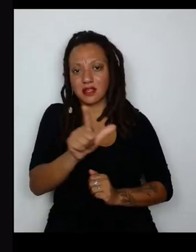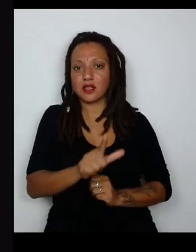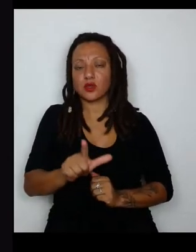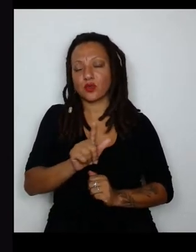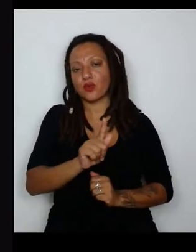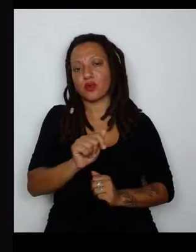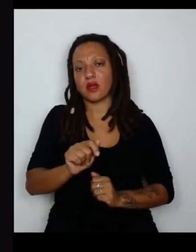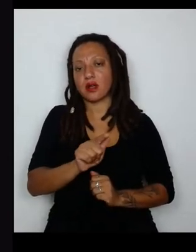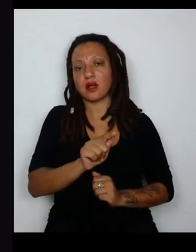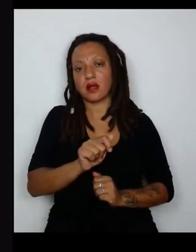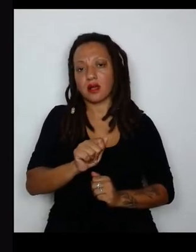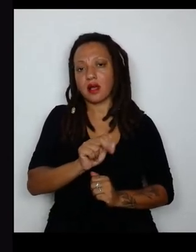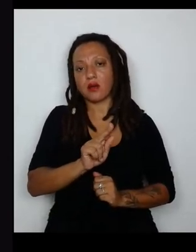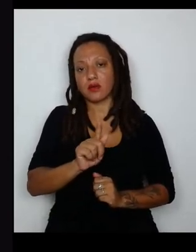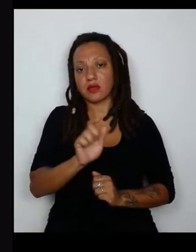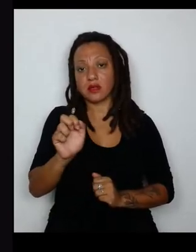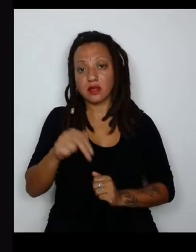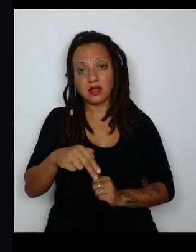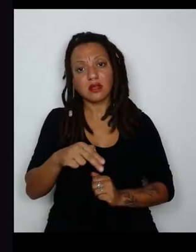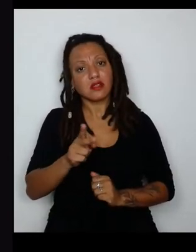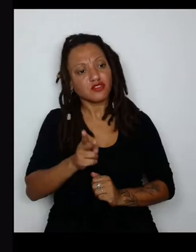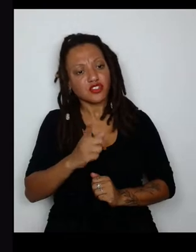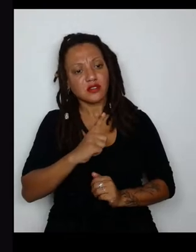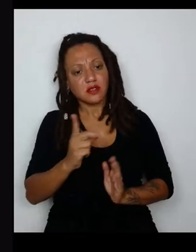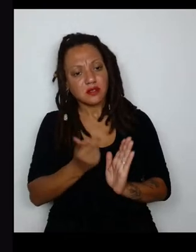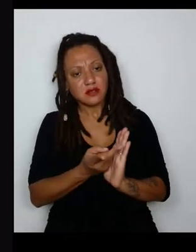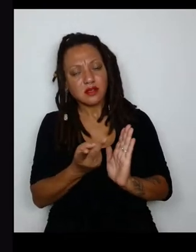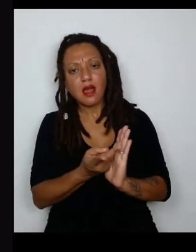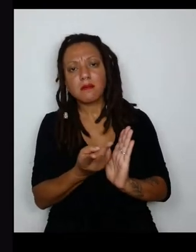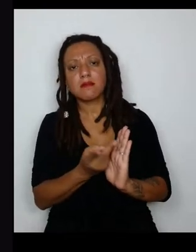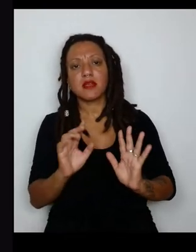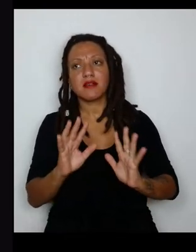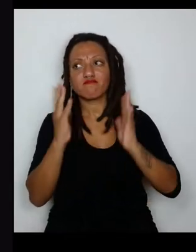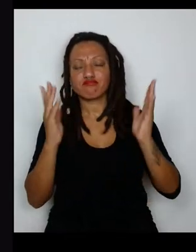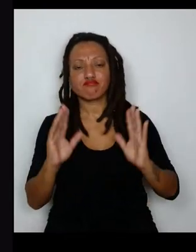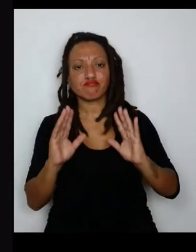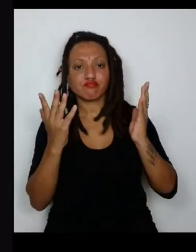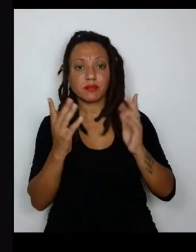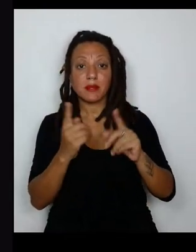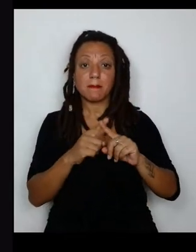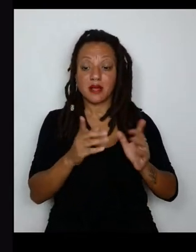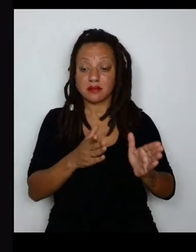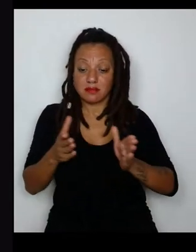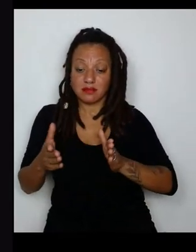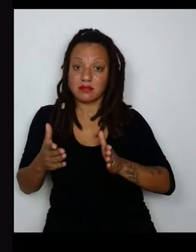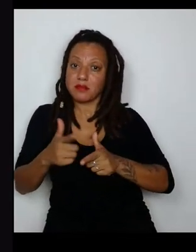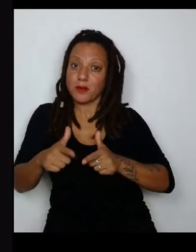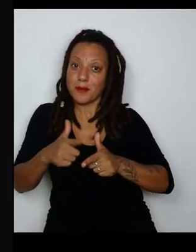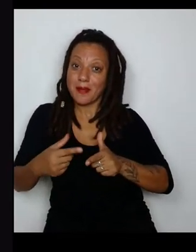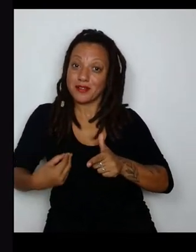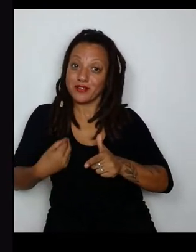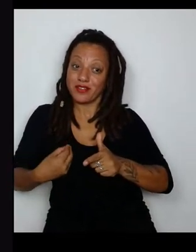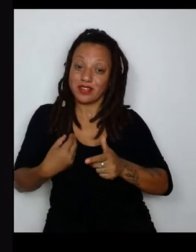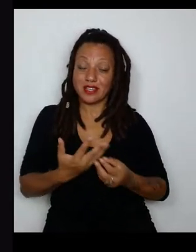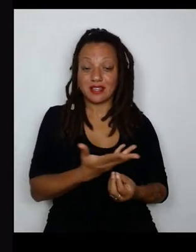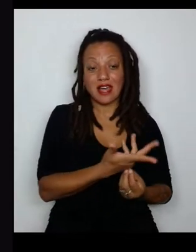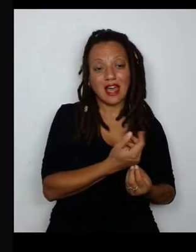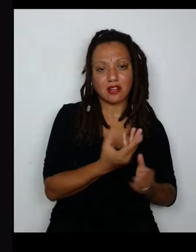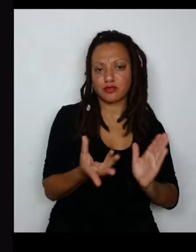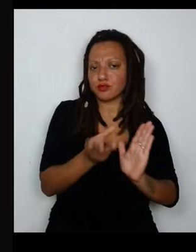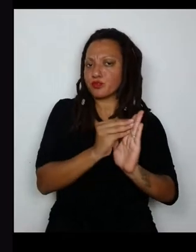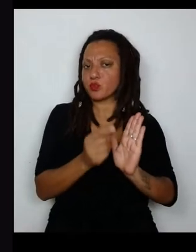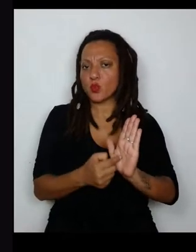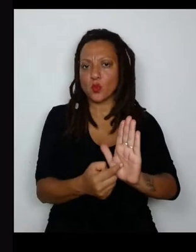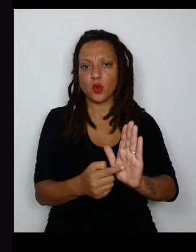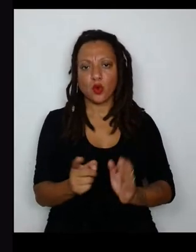and the more problematic aspects of both his life and art were unmentioned nevertheless it seems